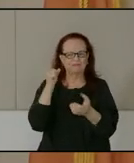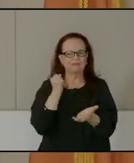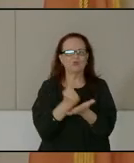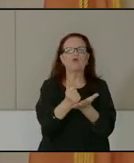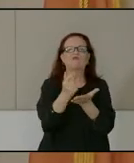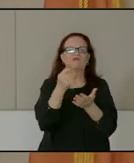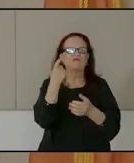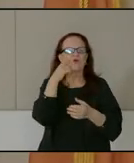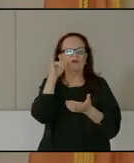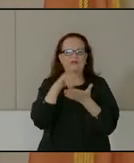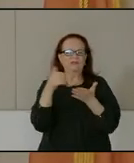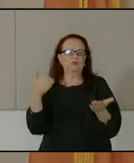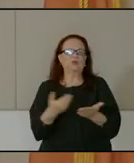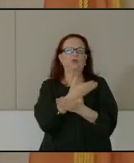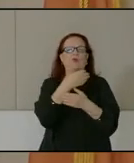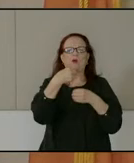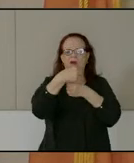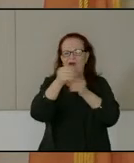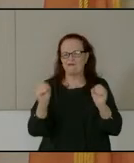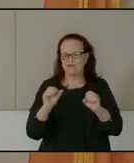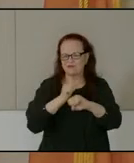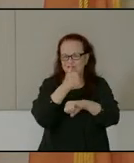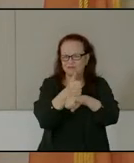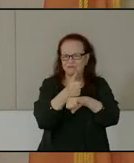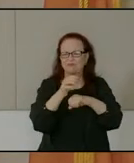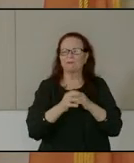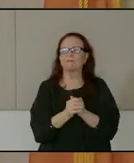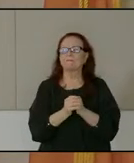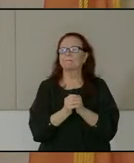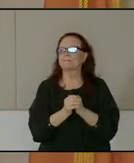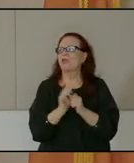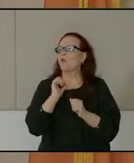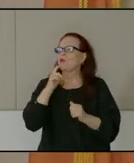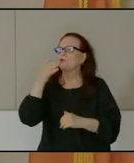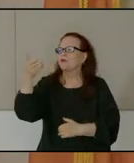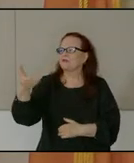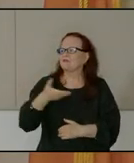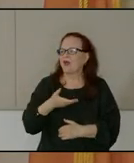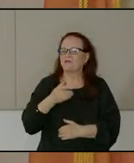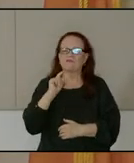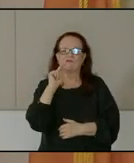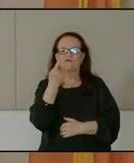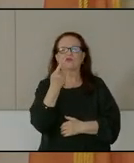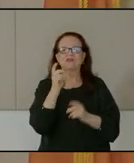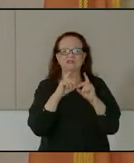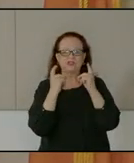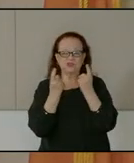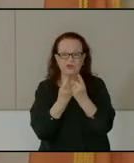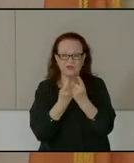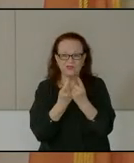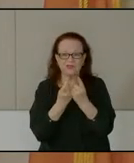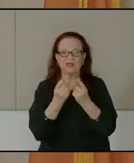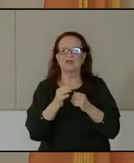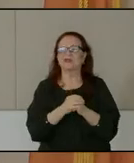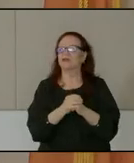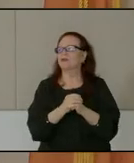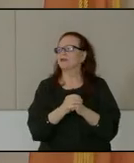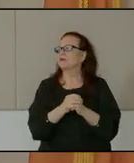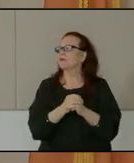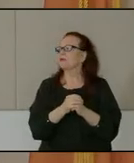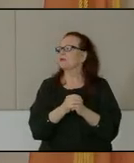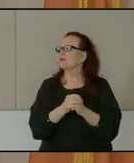And I'd like to invite Van Tran, Chief of Staff from First District, Vice Chairman Stowe's office, to say a few words.